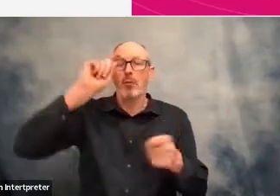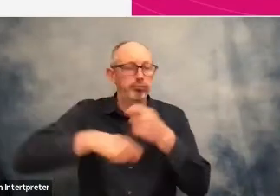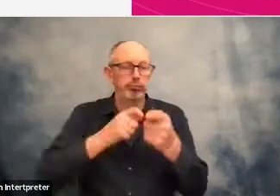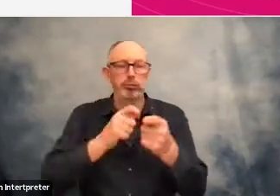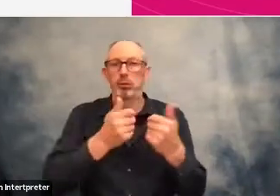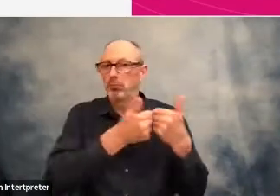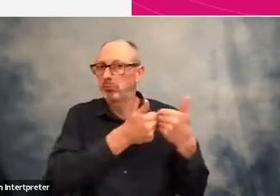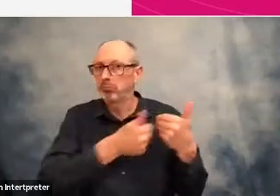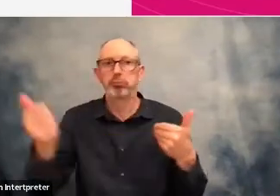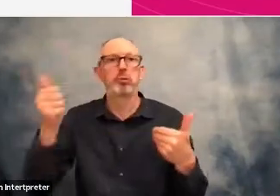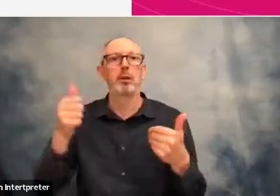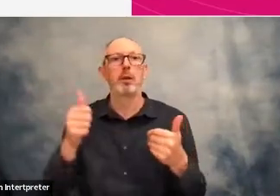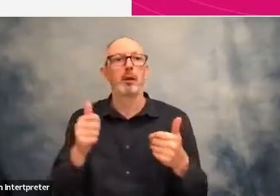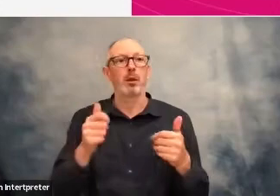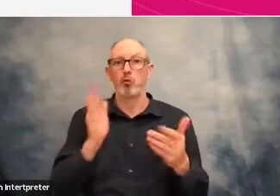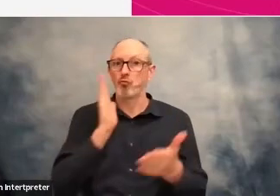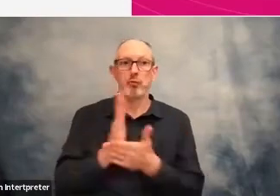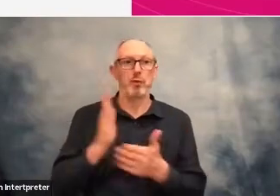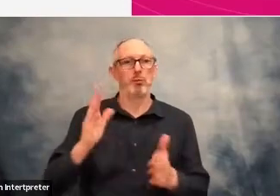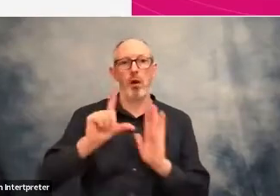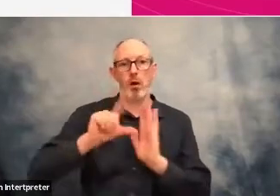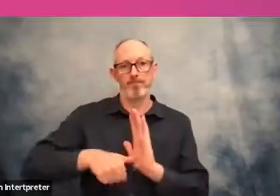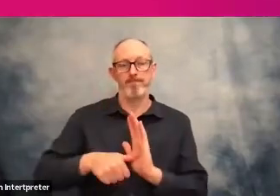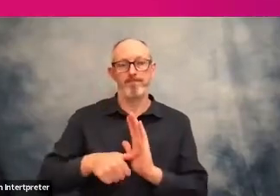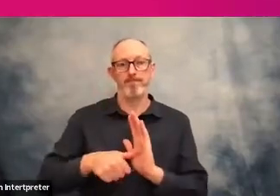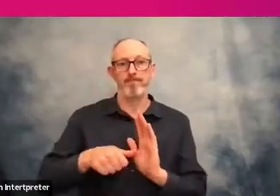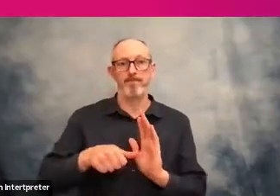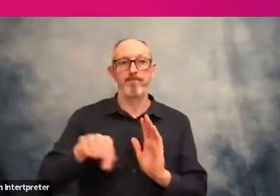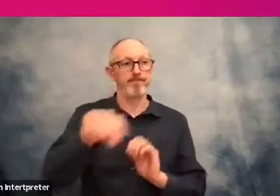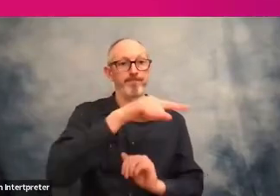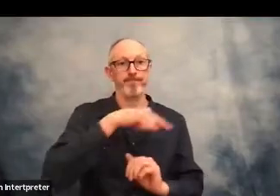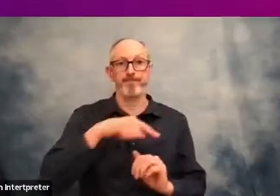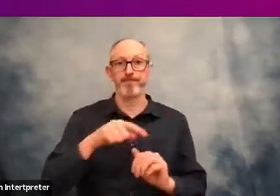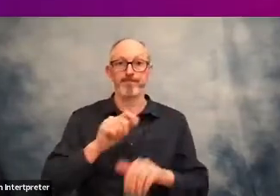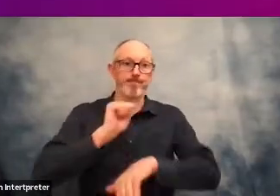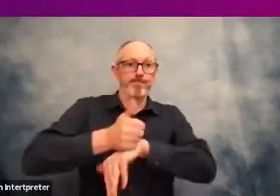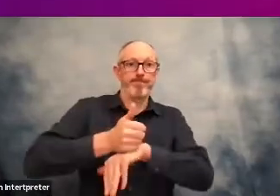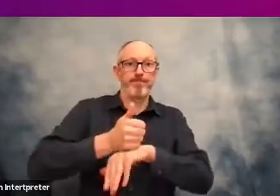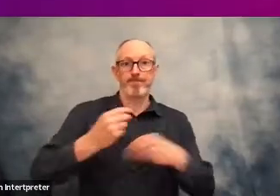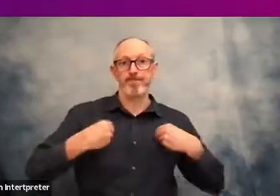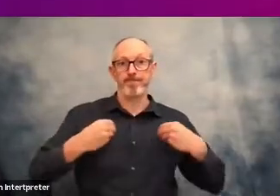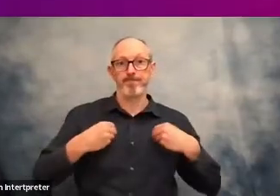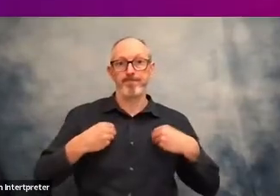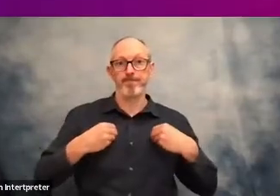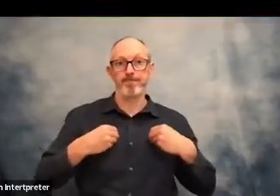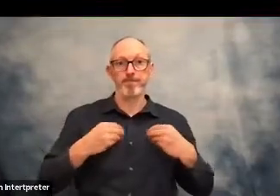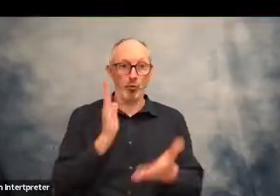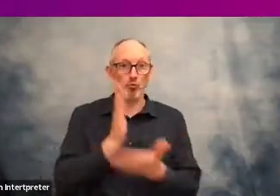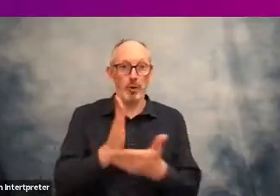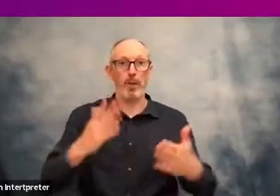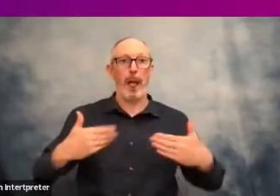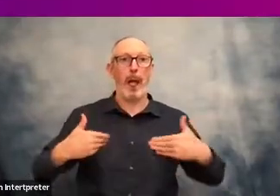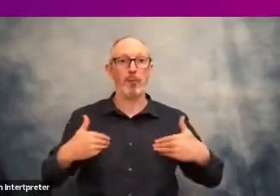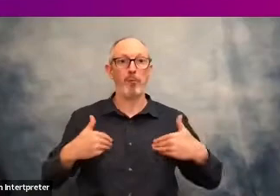to real time. These founders are putting health into the hands of their users.